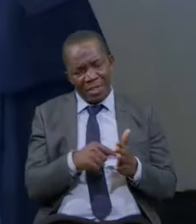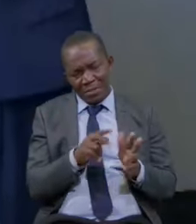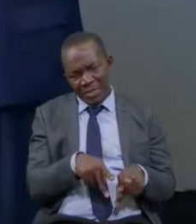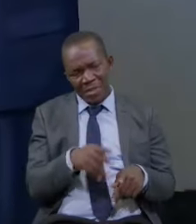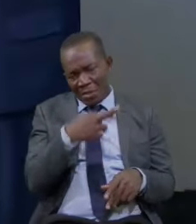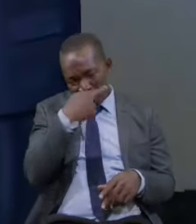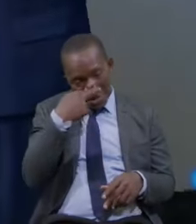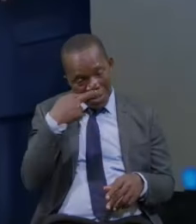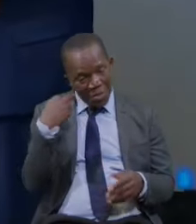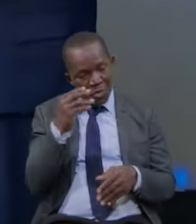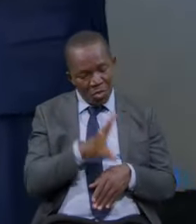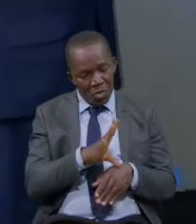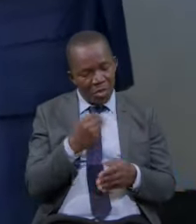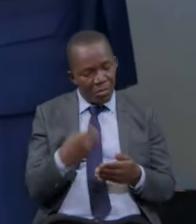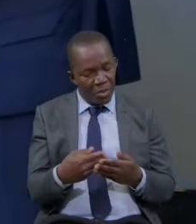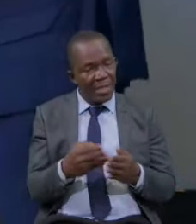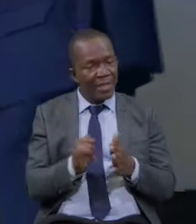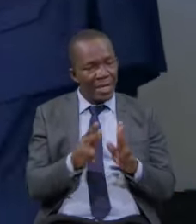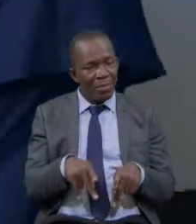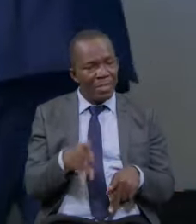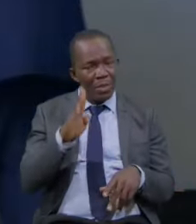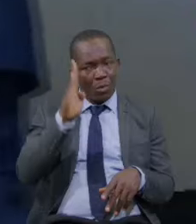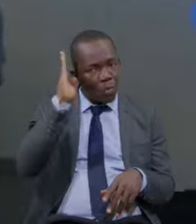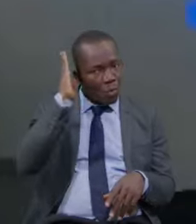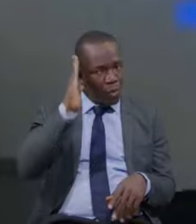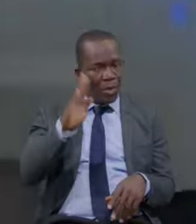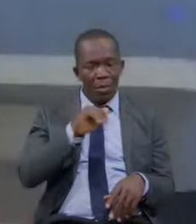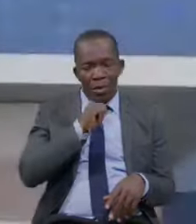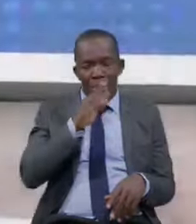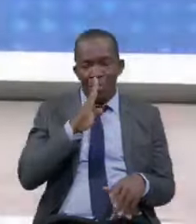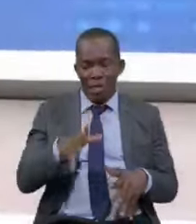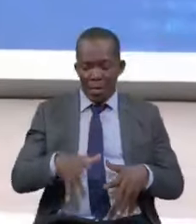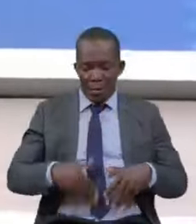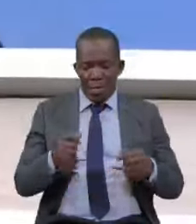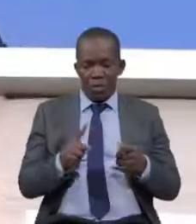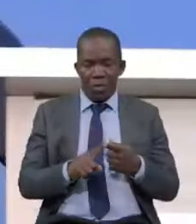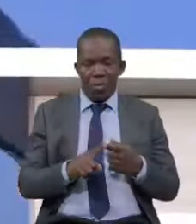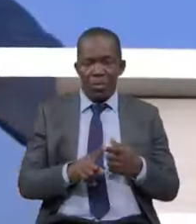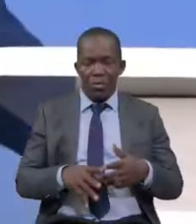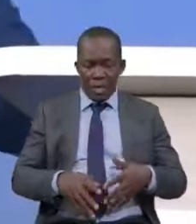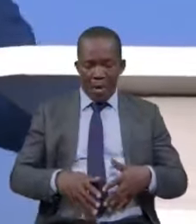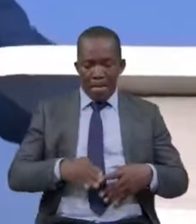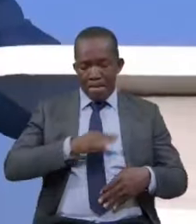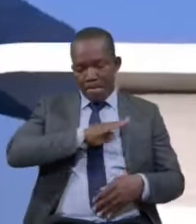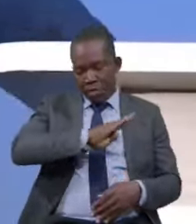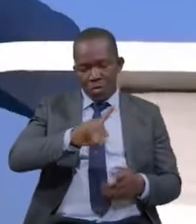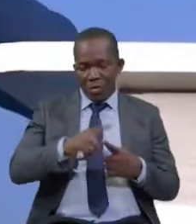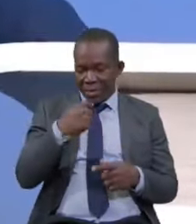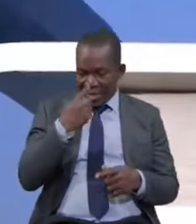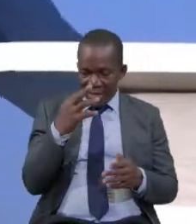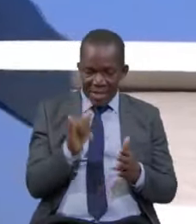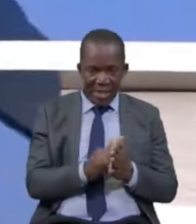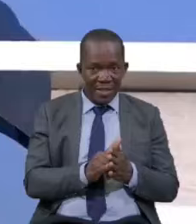was getting angry at every little thing that happens, and he will burst out with